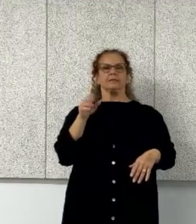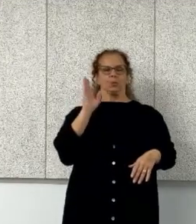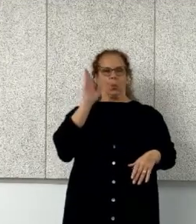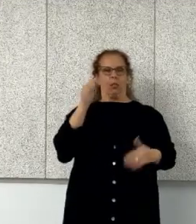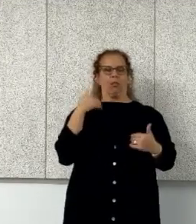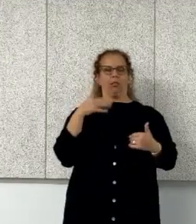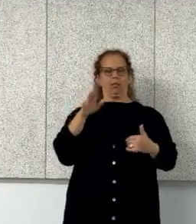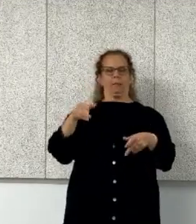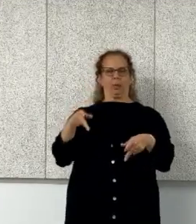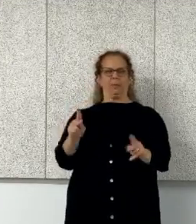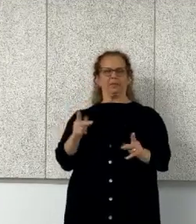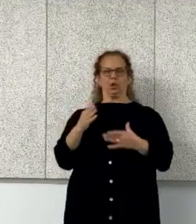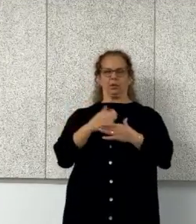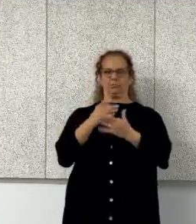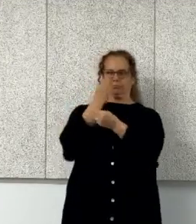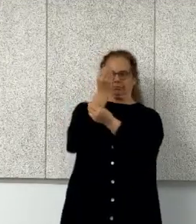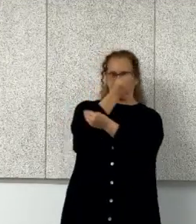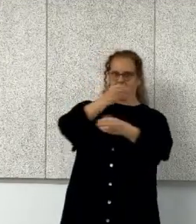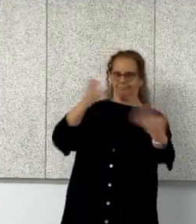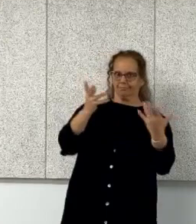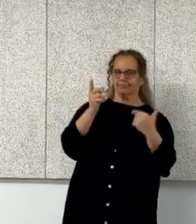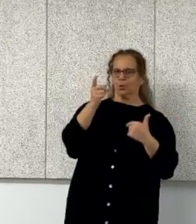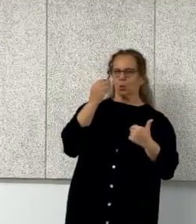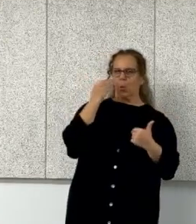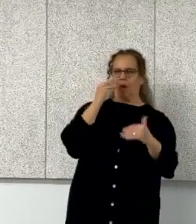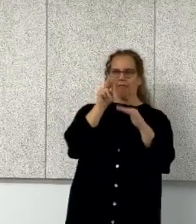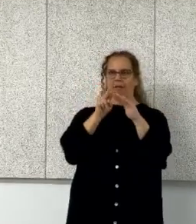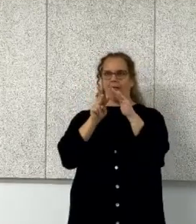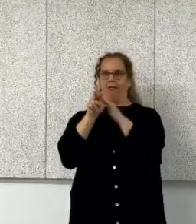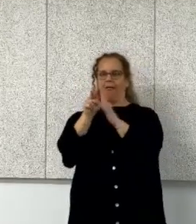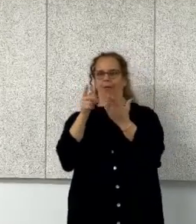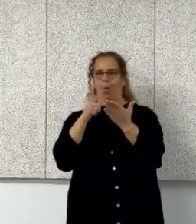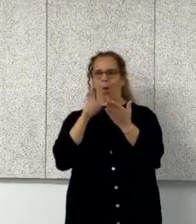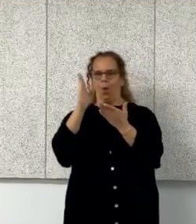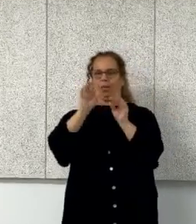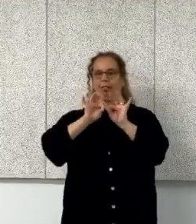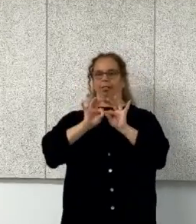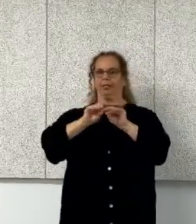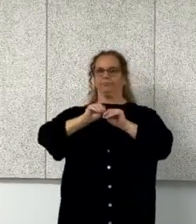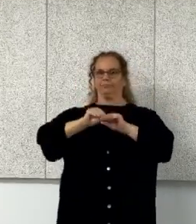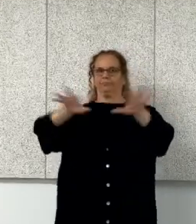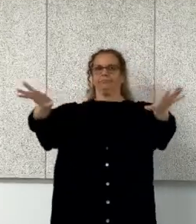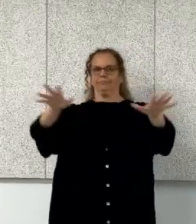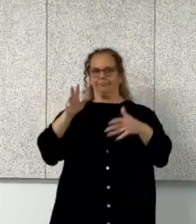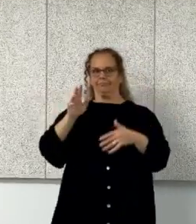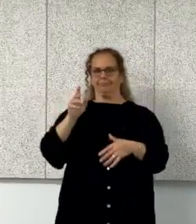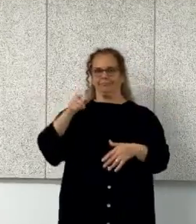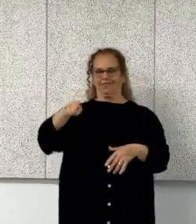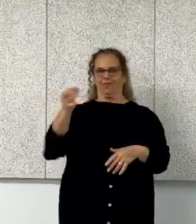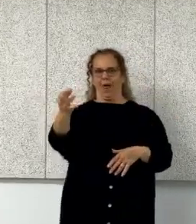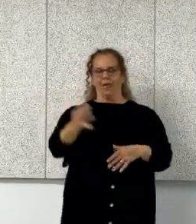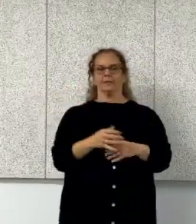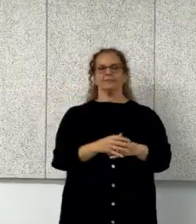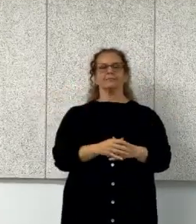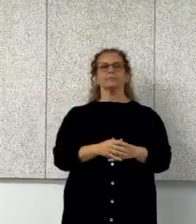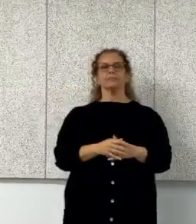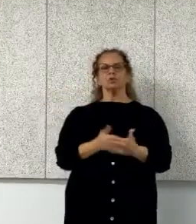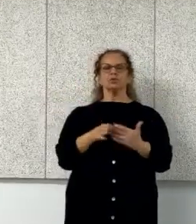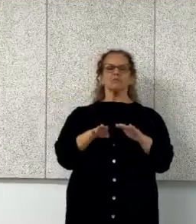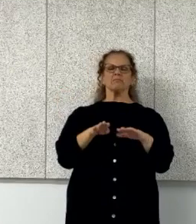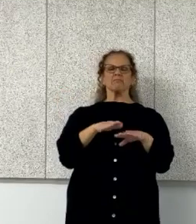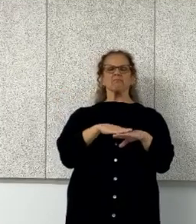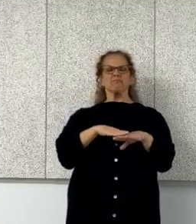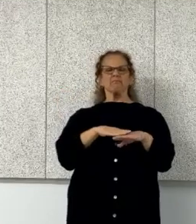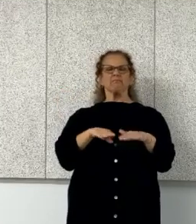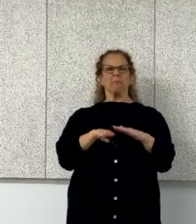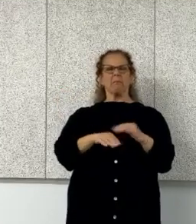their permission, they said I could share it here, so you guys get a sneak preview of the sneak preview, which is exciting. So just kind of some baseline numbers. It's kind